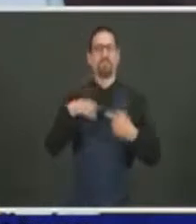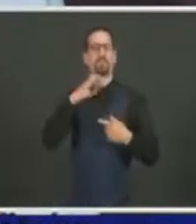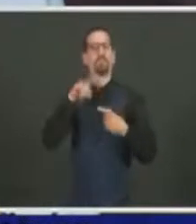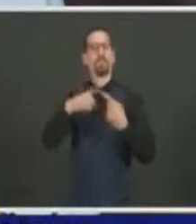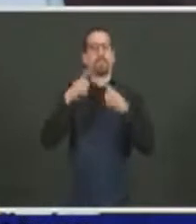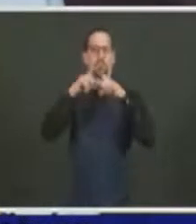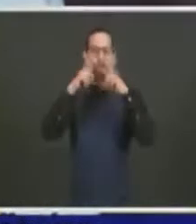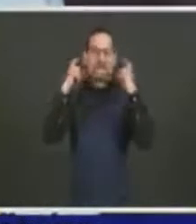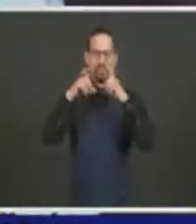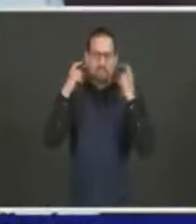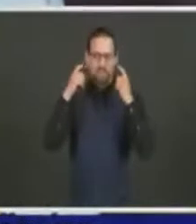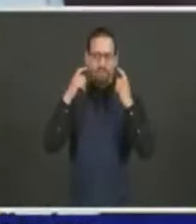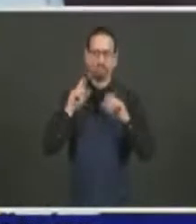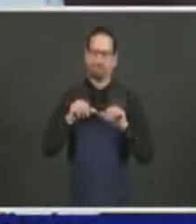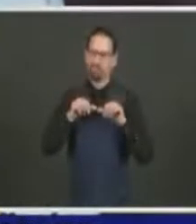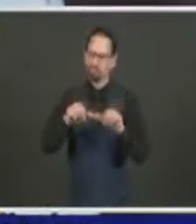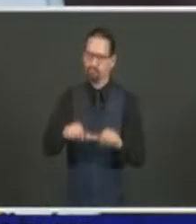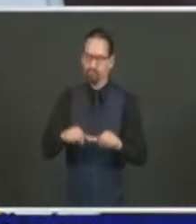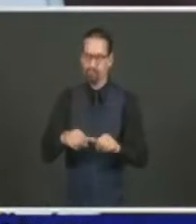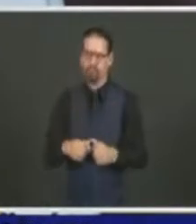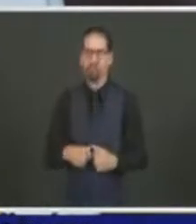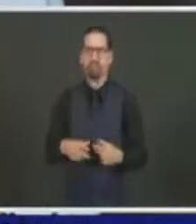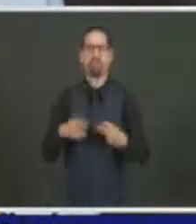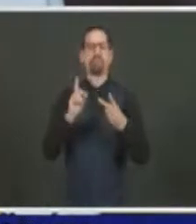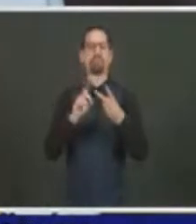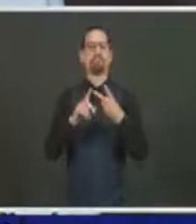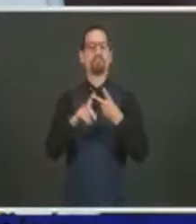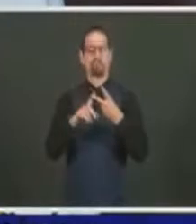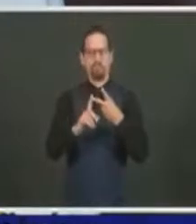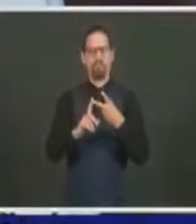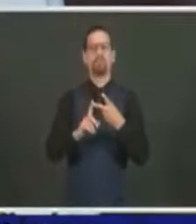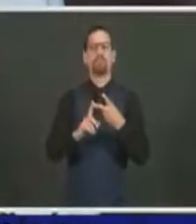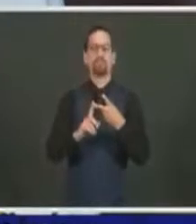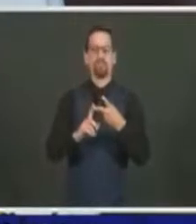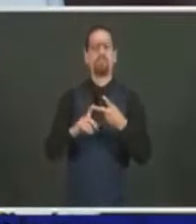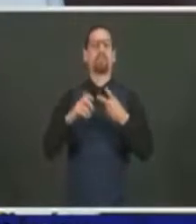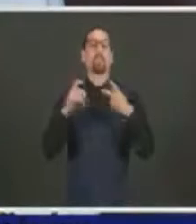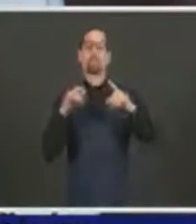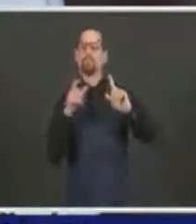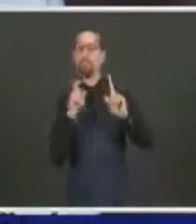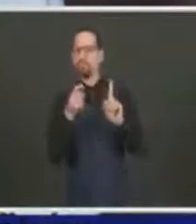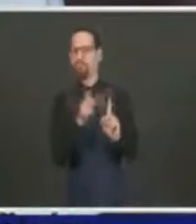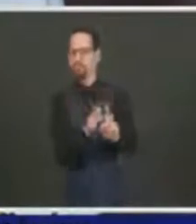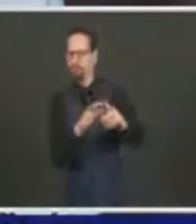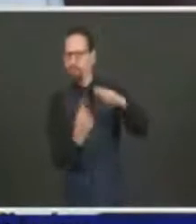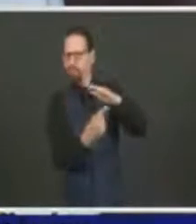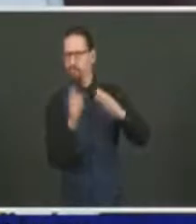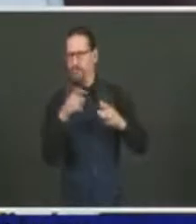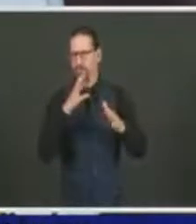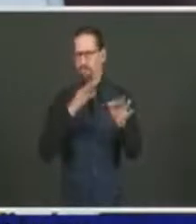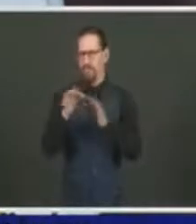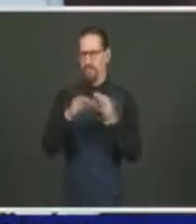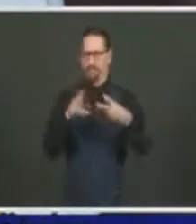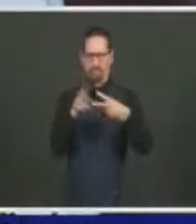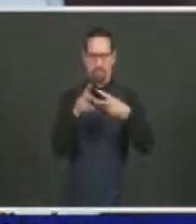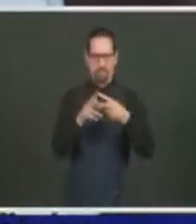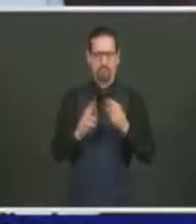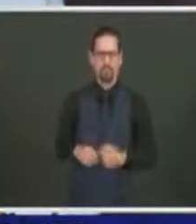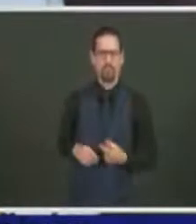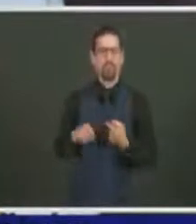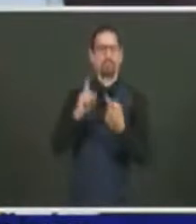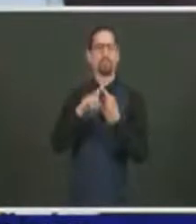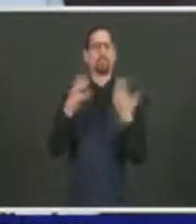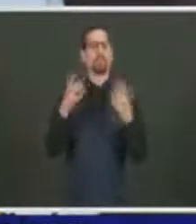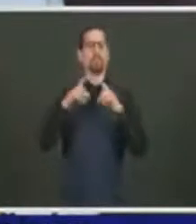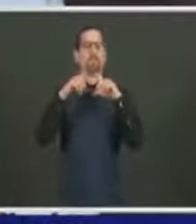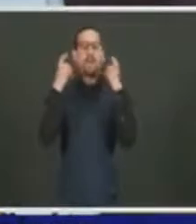cloth face covering, as the governor has shared, is enormously important. As we learn more and more about COVID-19, it